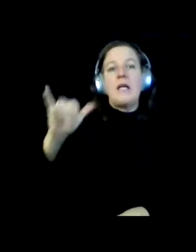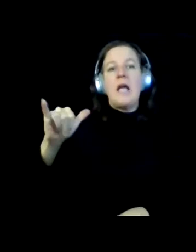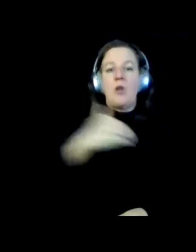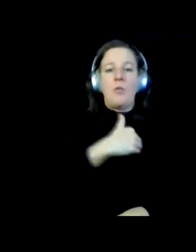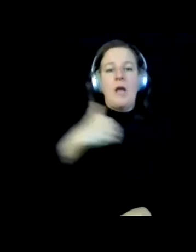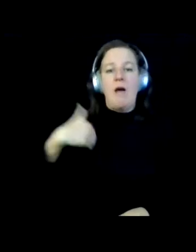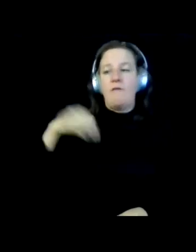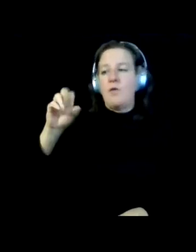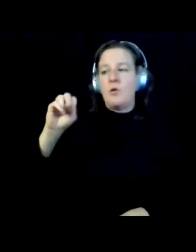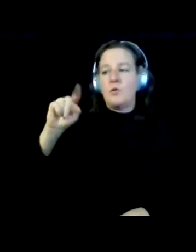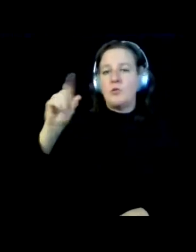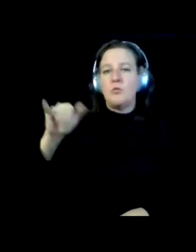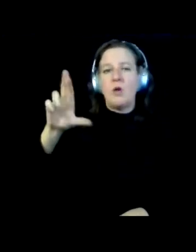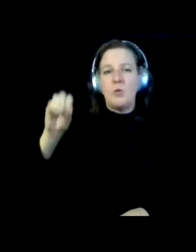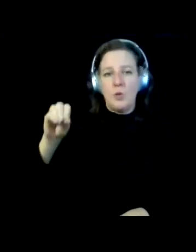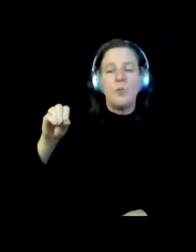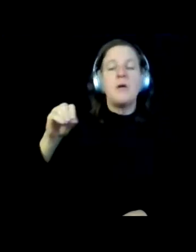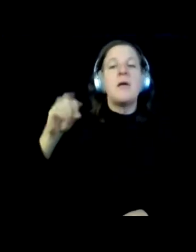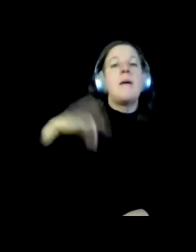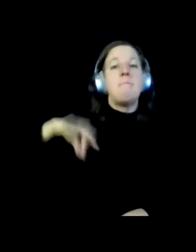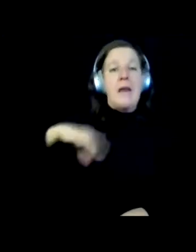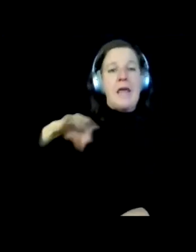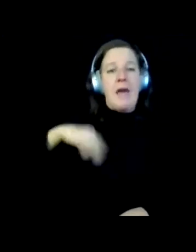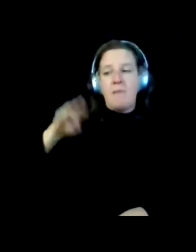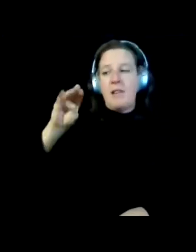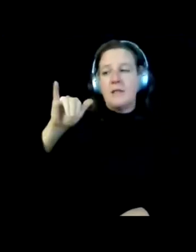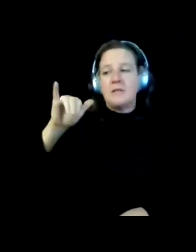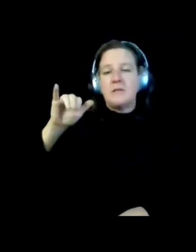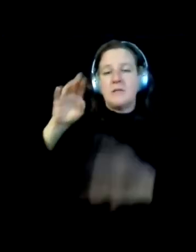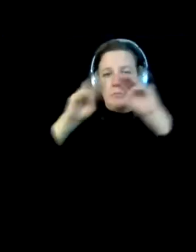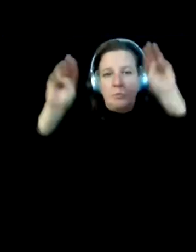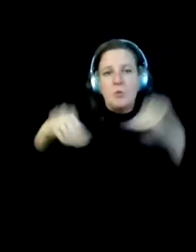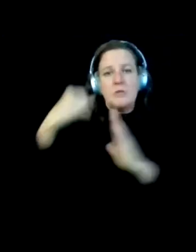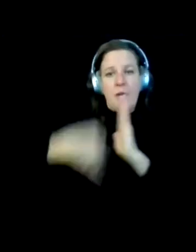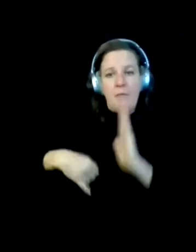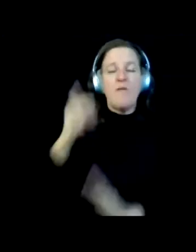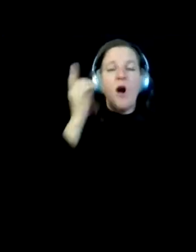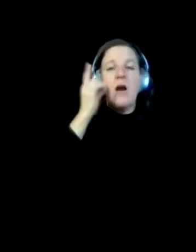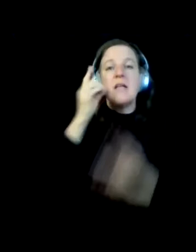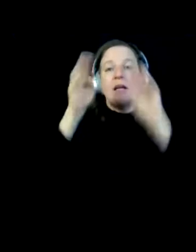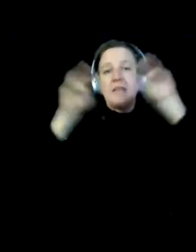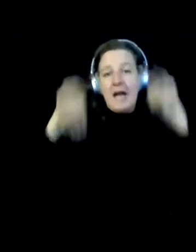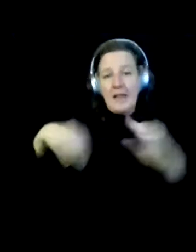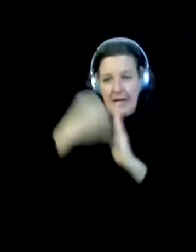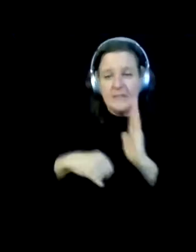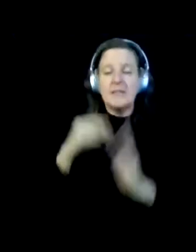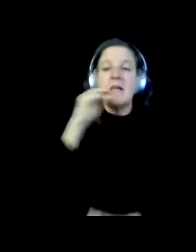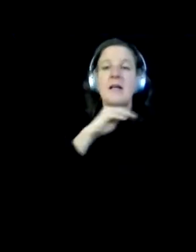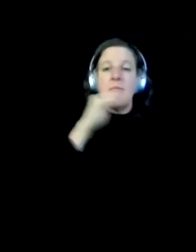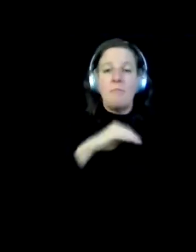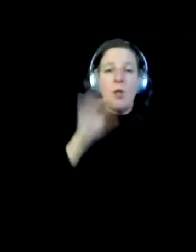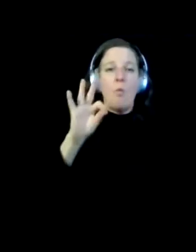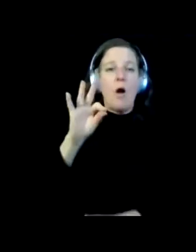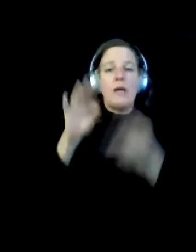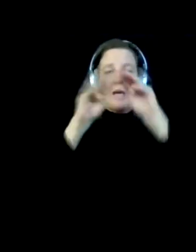Minneapolis Institute of Art, Dallas Museum of Art, Milwaukee Art Museum, Fondazione Prada